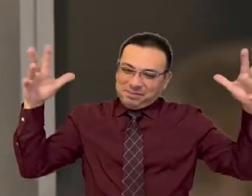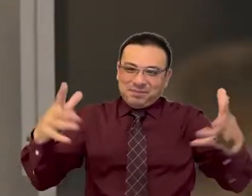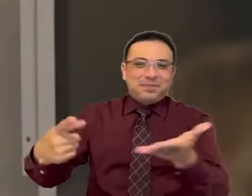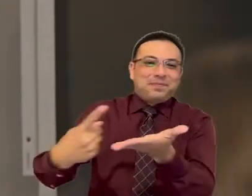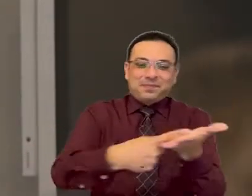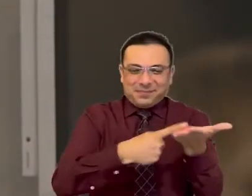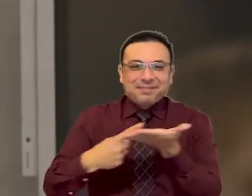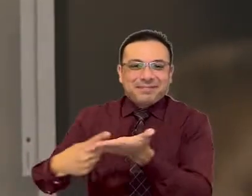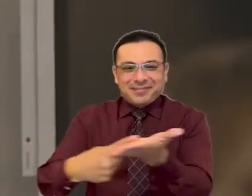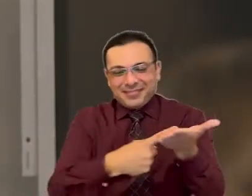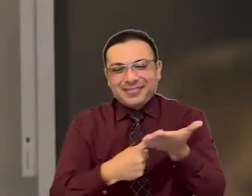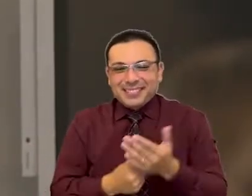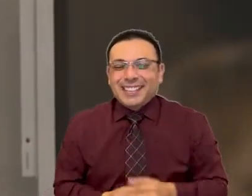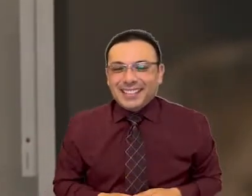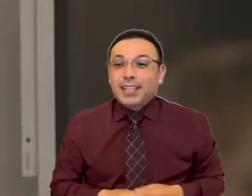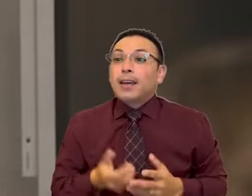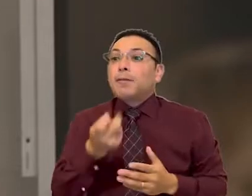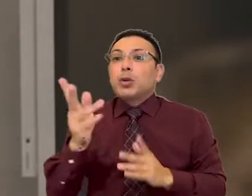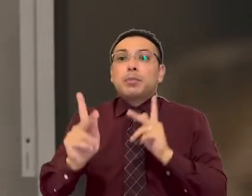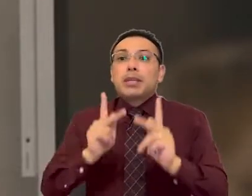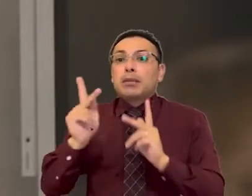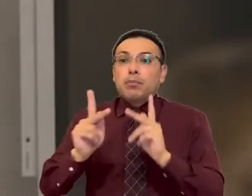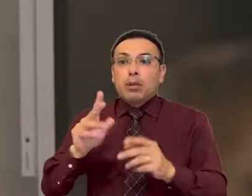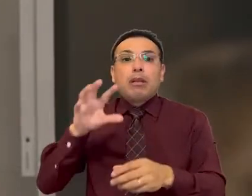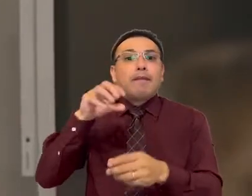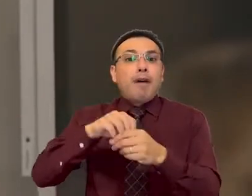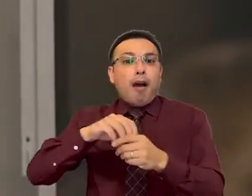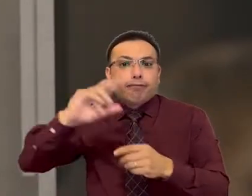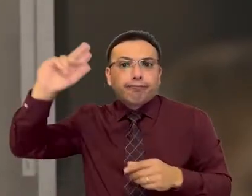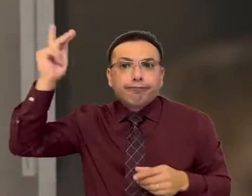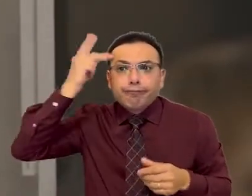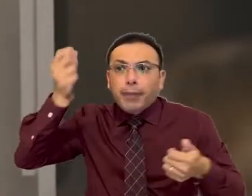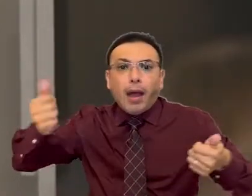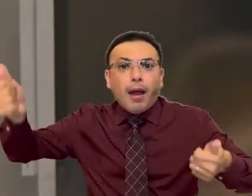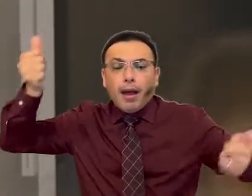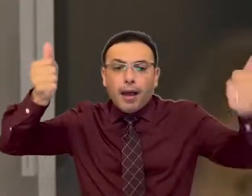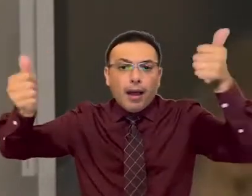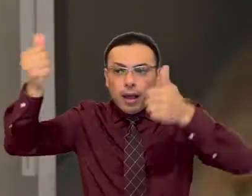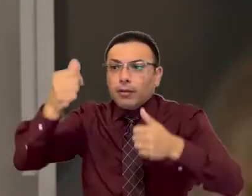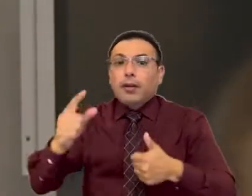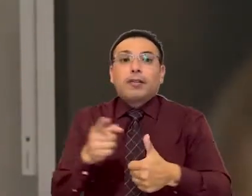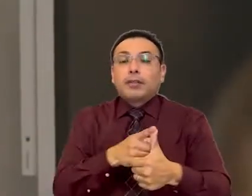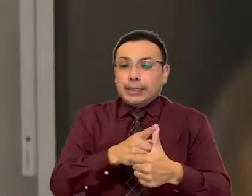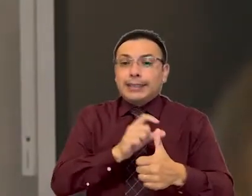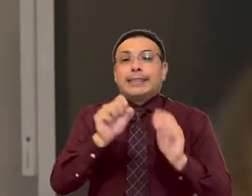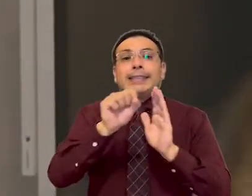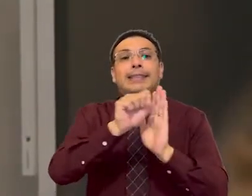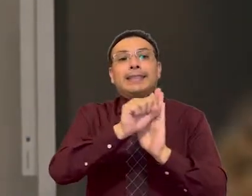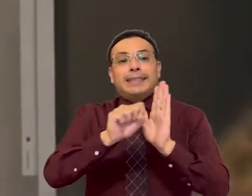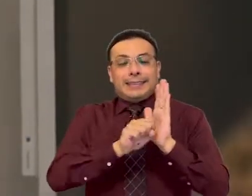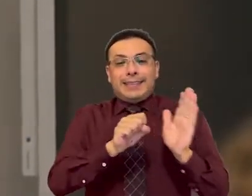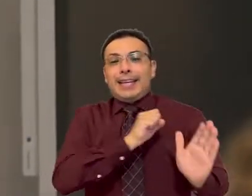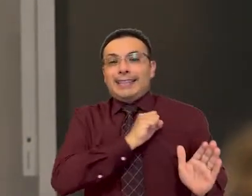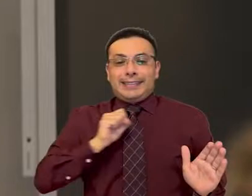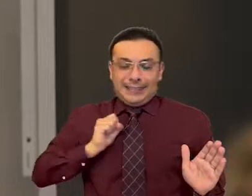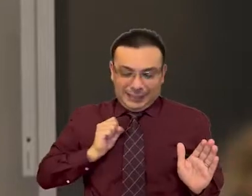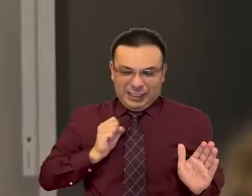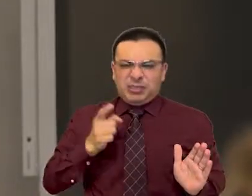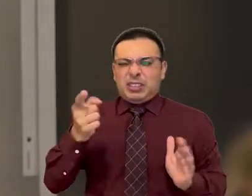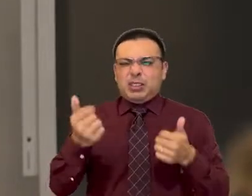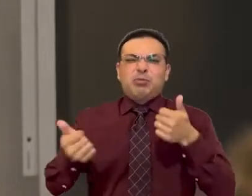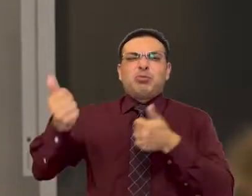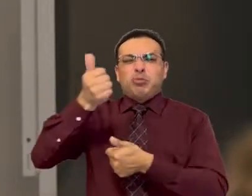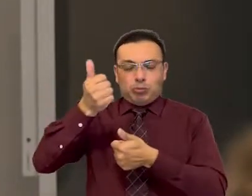We also have a few elected officials here tonight that we'd like to acknowledge. First, we have State Senator and Chair of the Connecticut